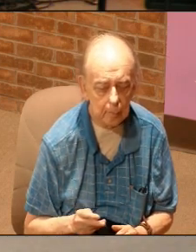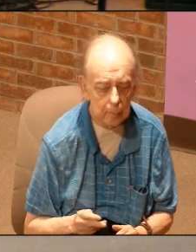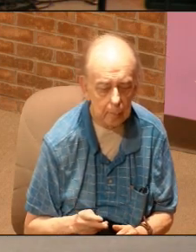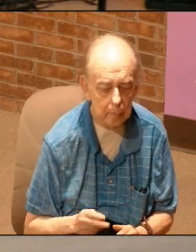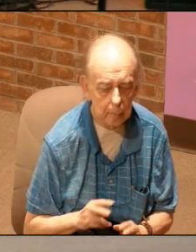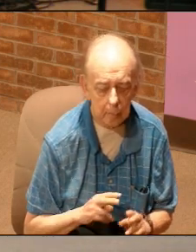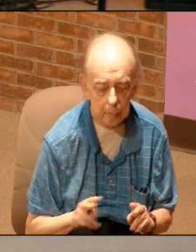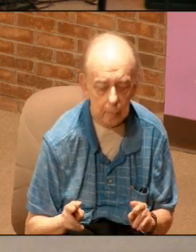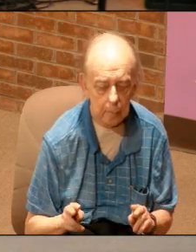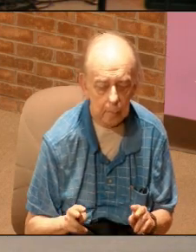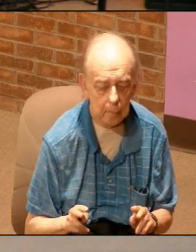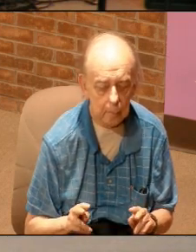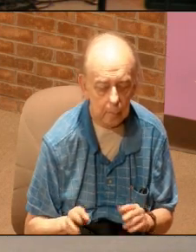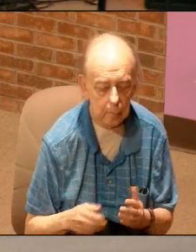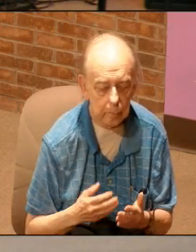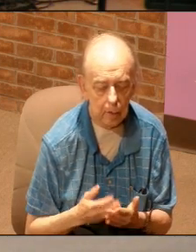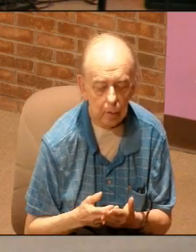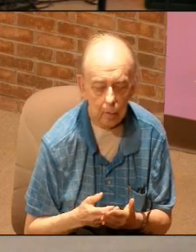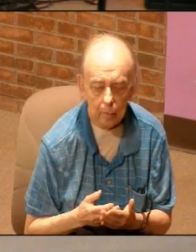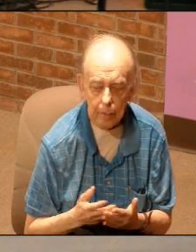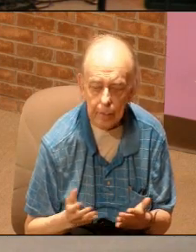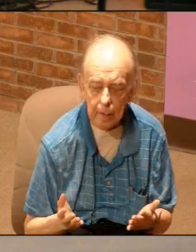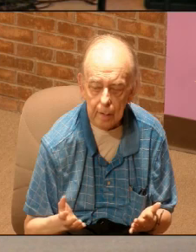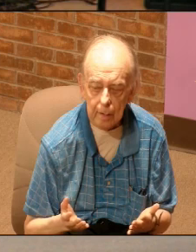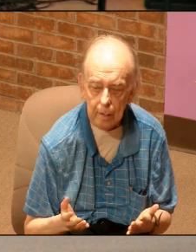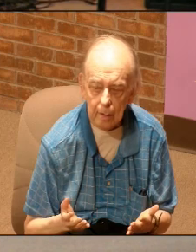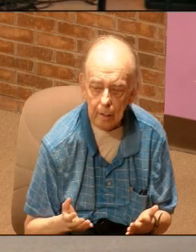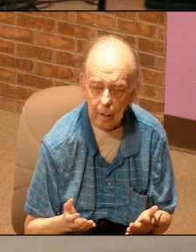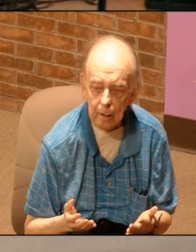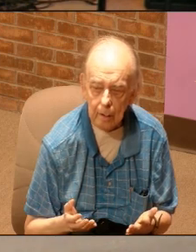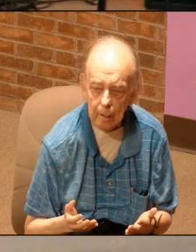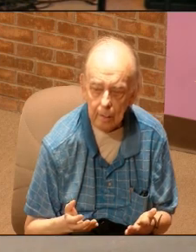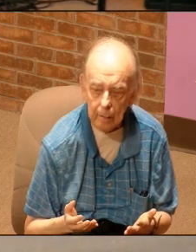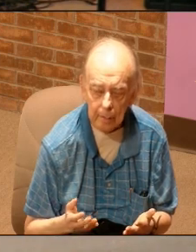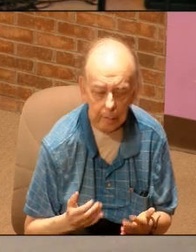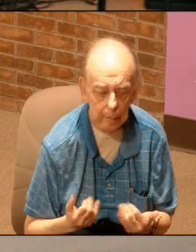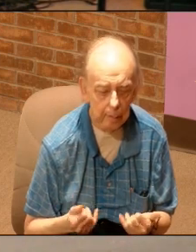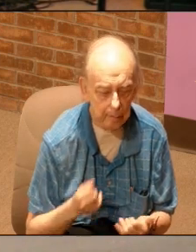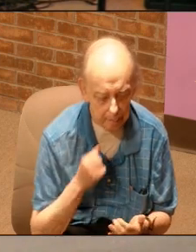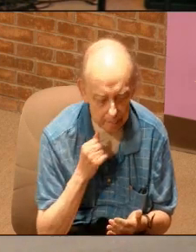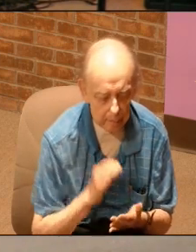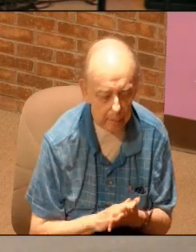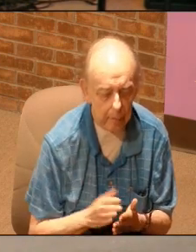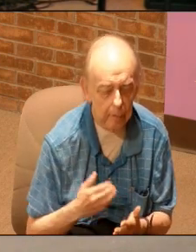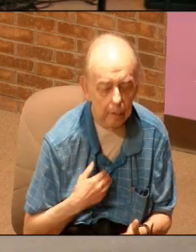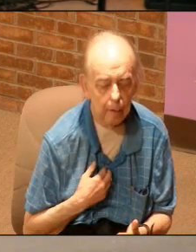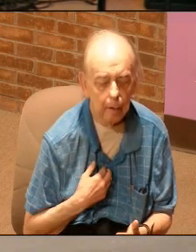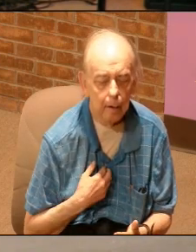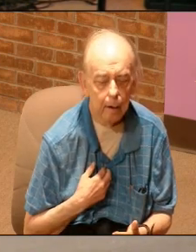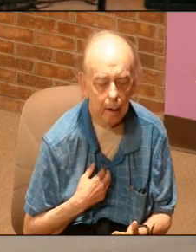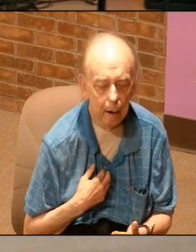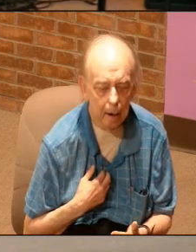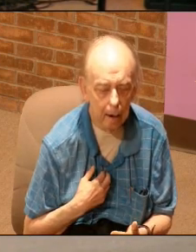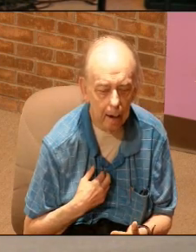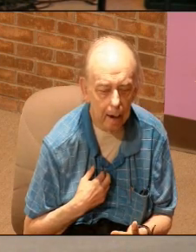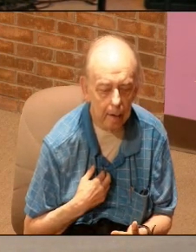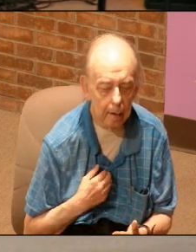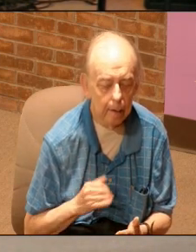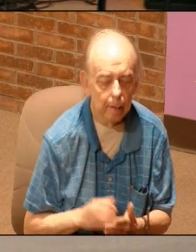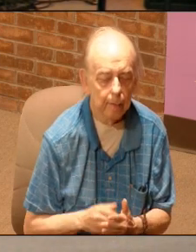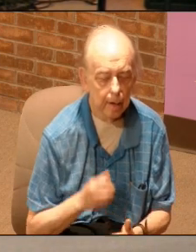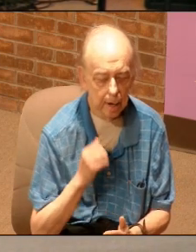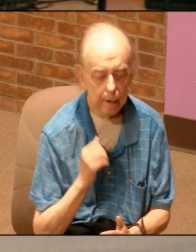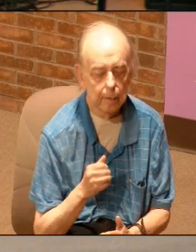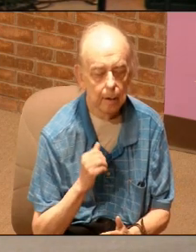I look at all of the makeup, and then now she has this thing that every day,